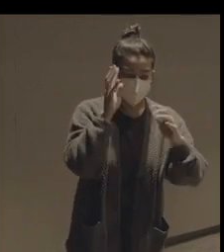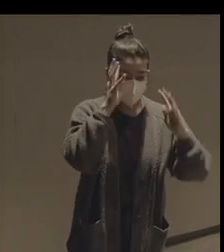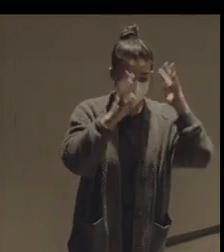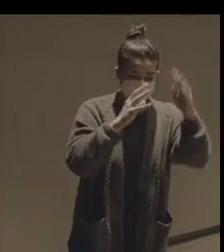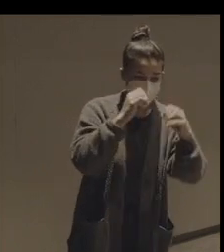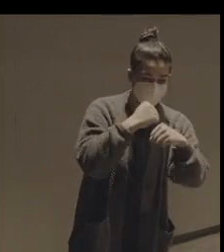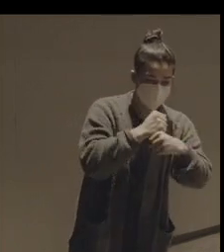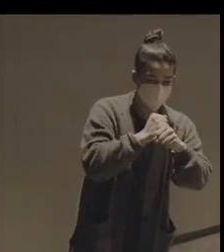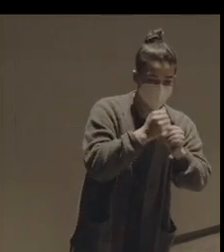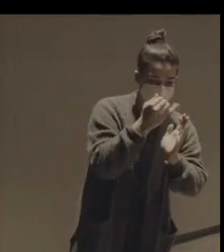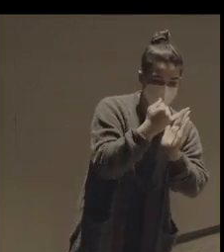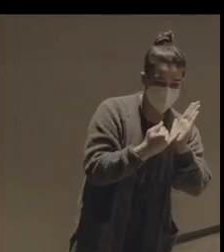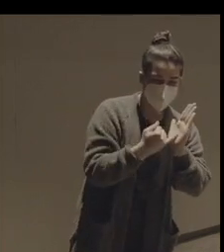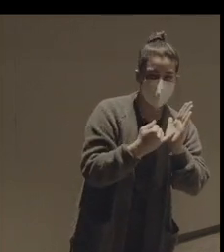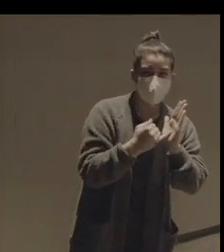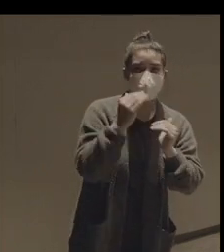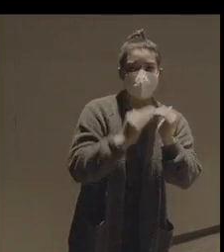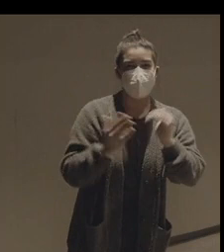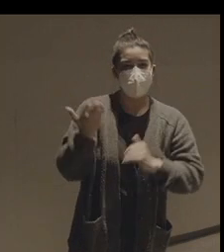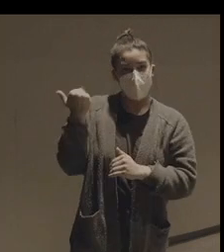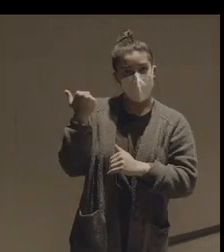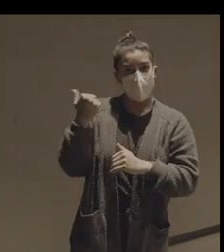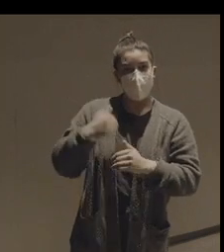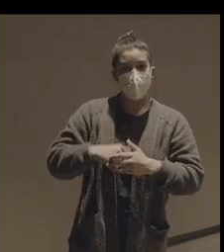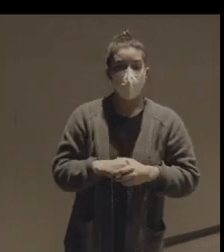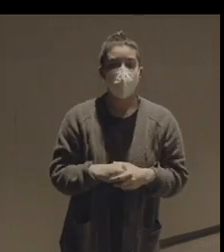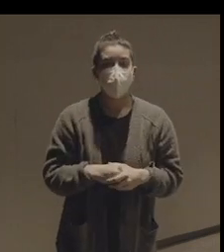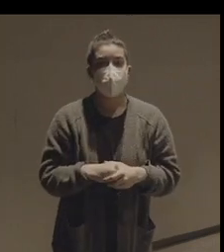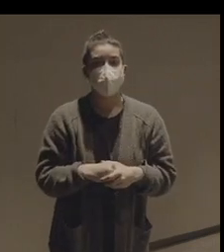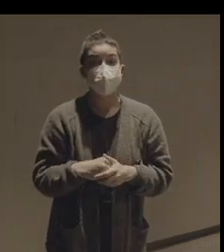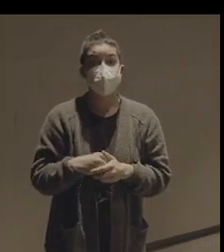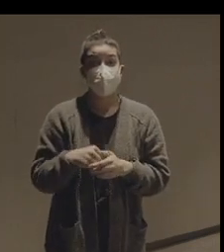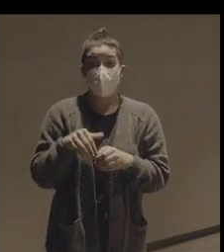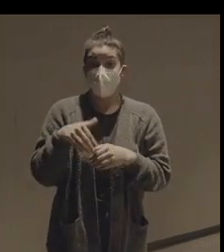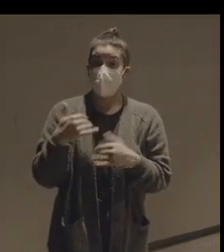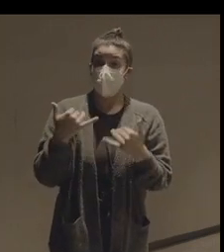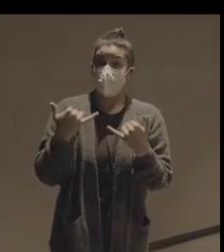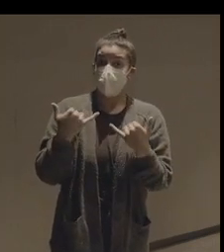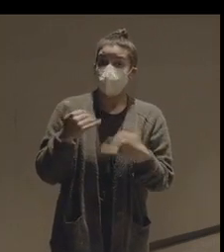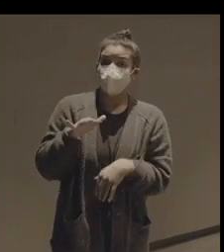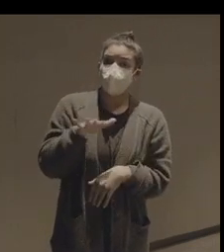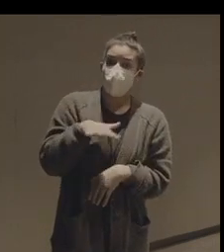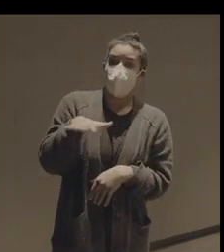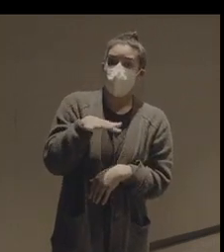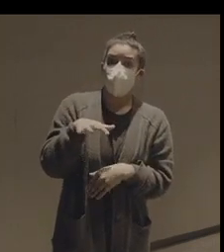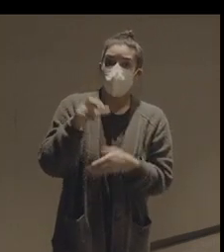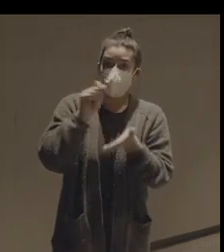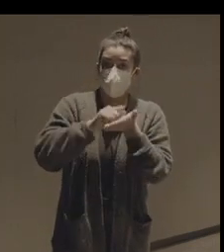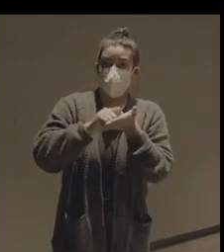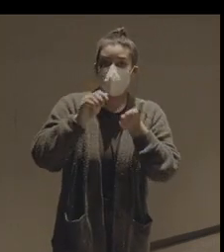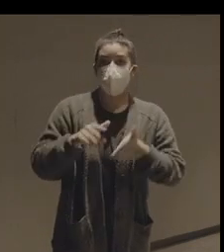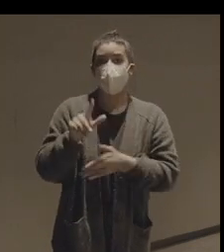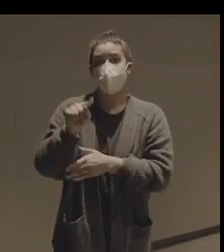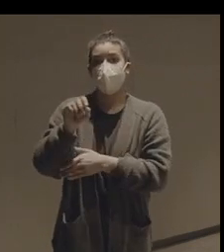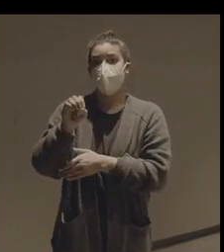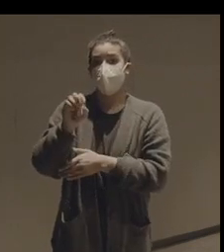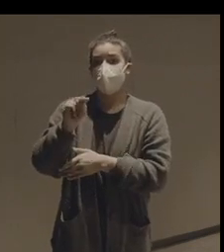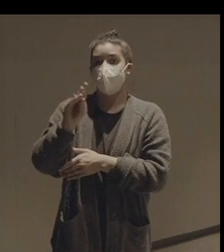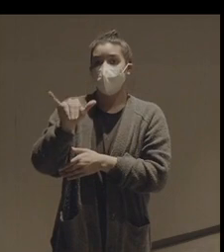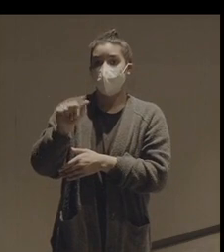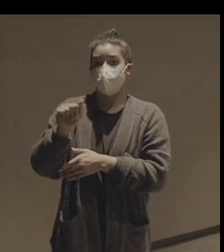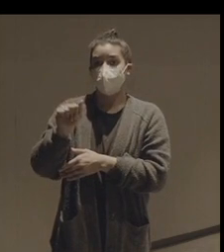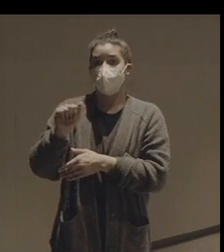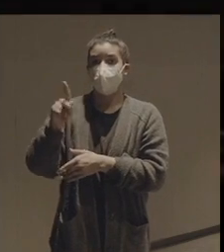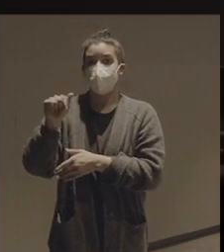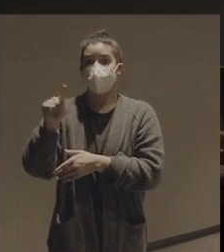viewer. A local writer, Tanya Catan, mentioned to me after coming to this show that she had been to the lecture